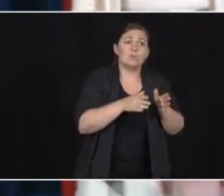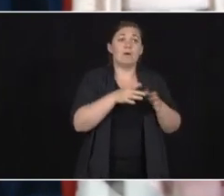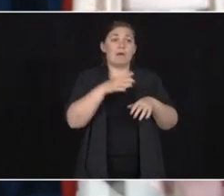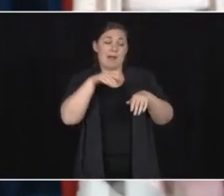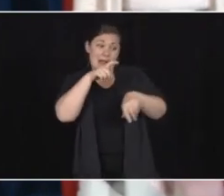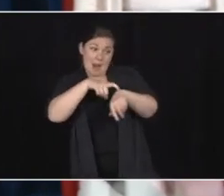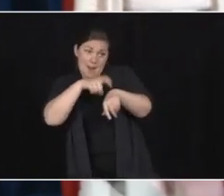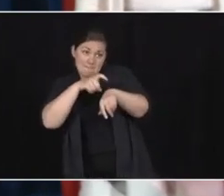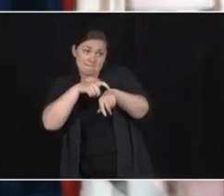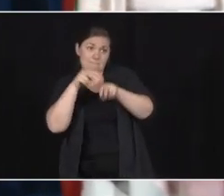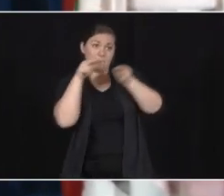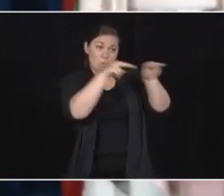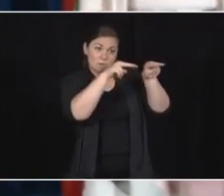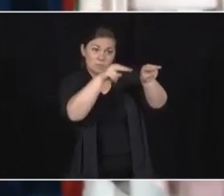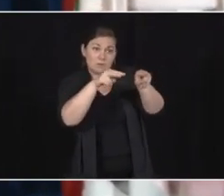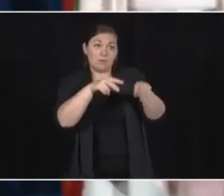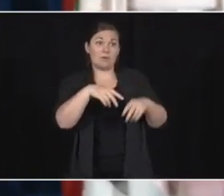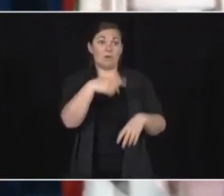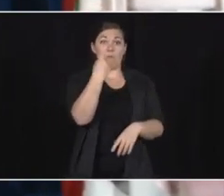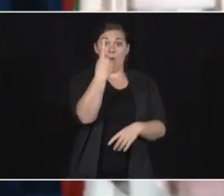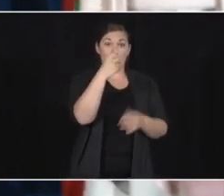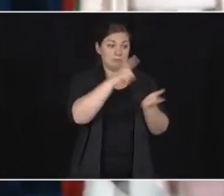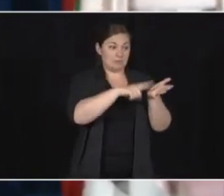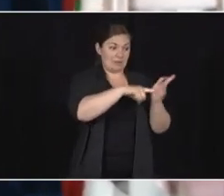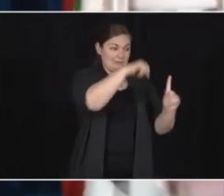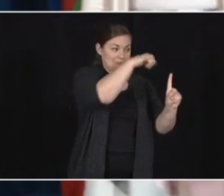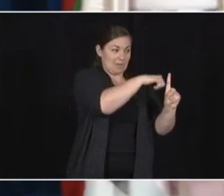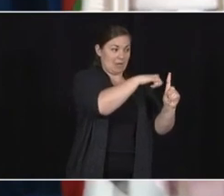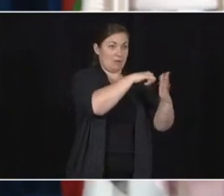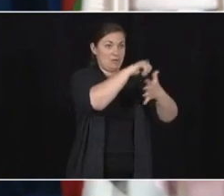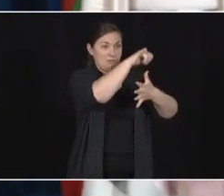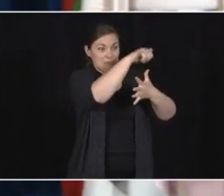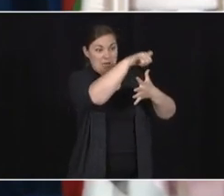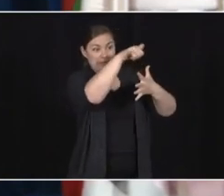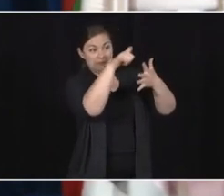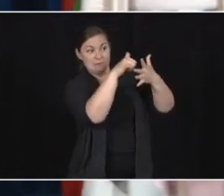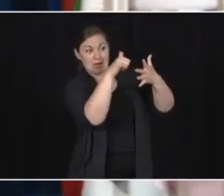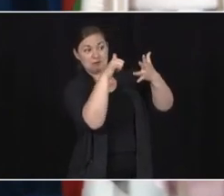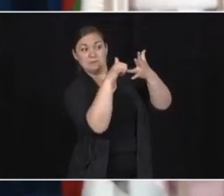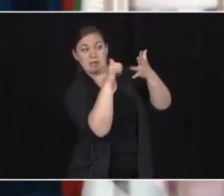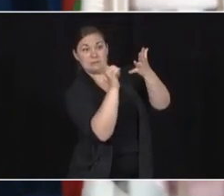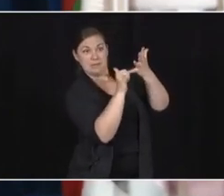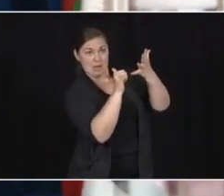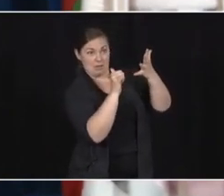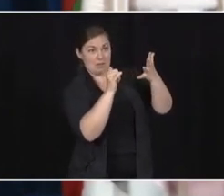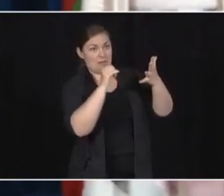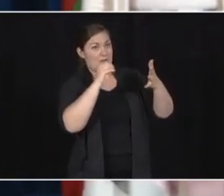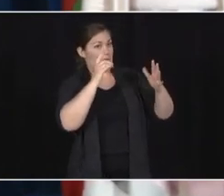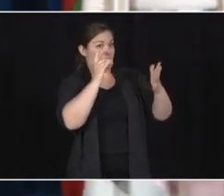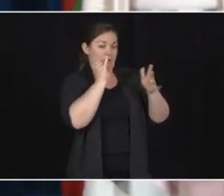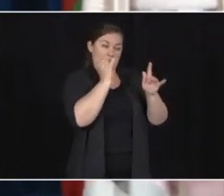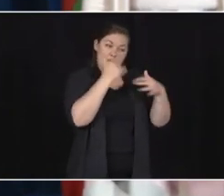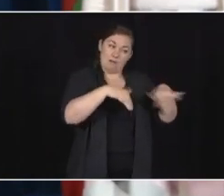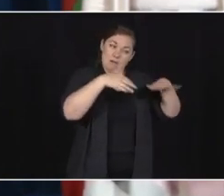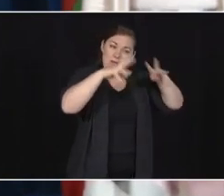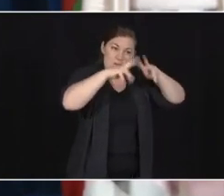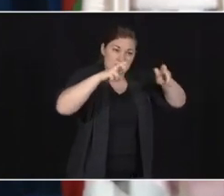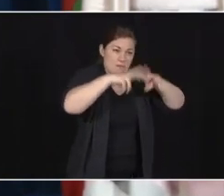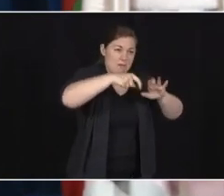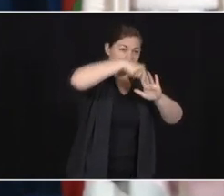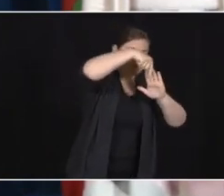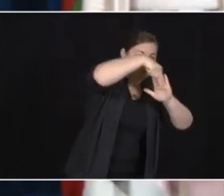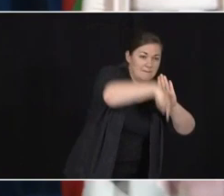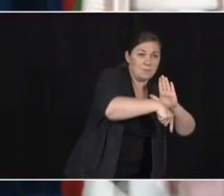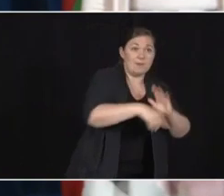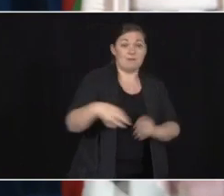there. They will conduct in-depth interviews with staff and residents, review charts and records,